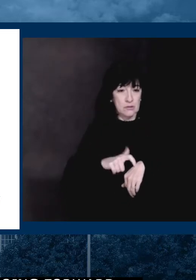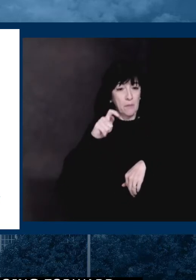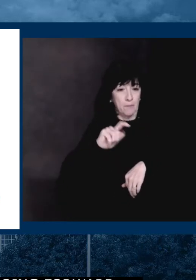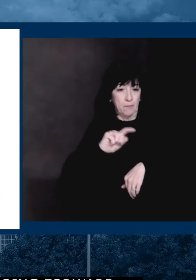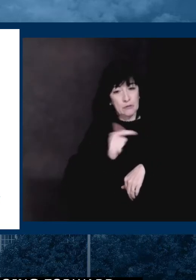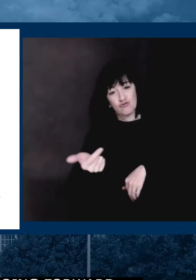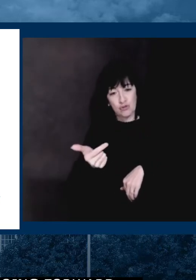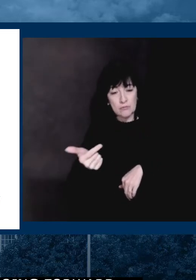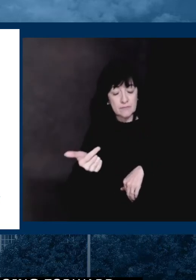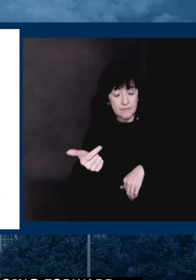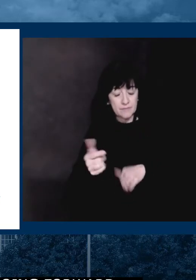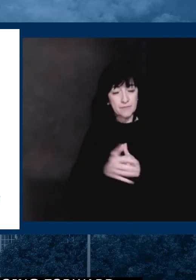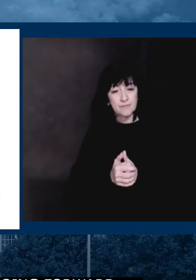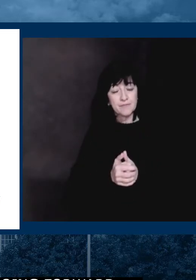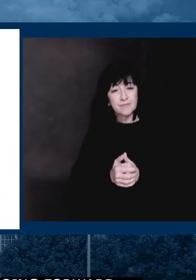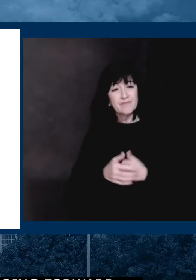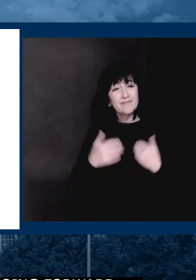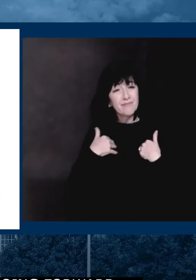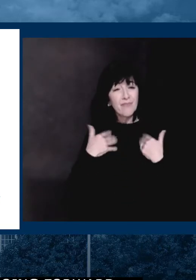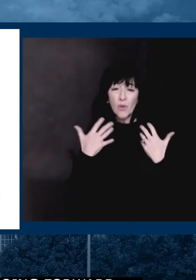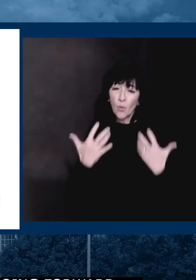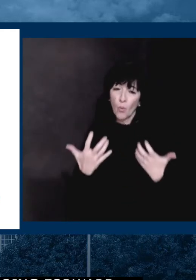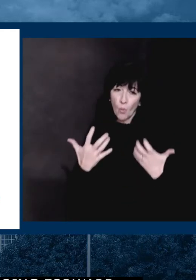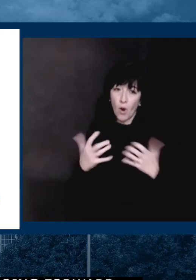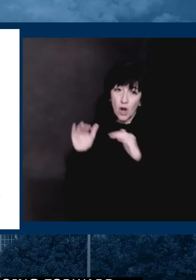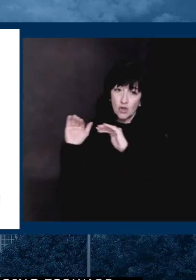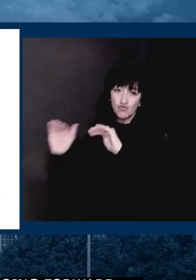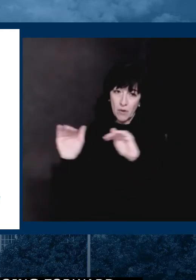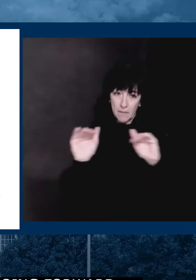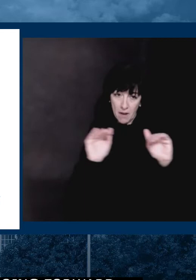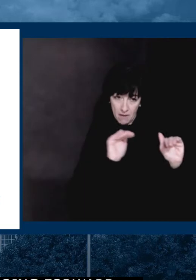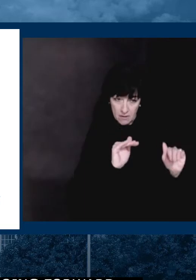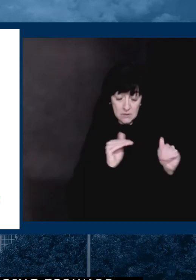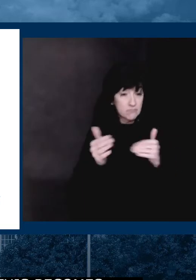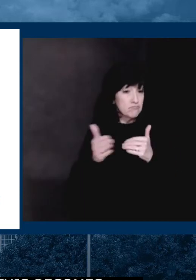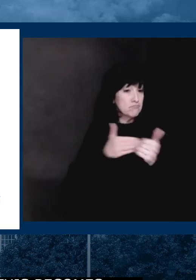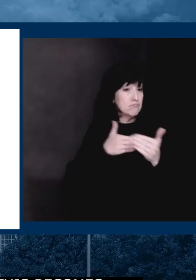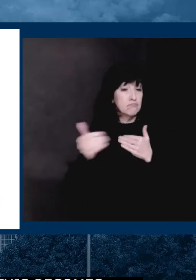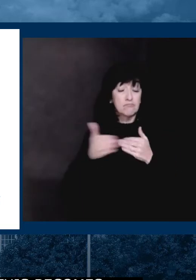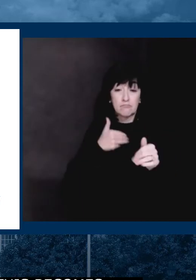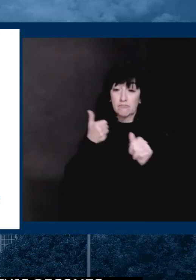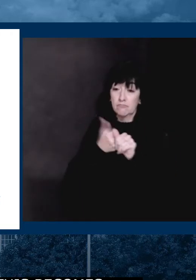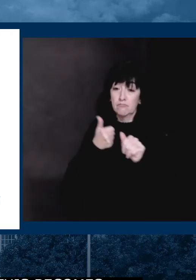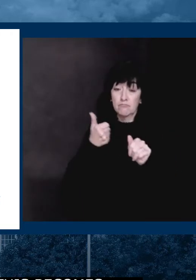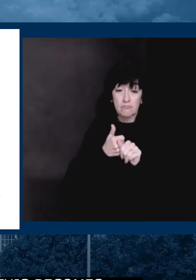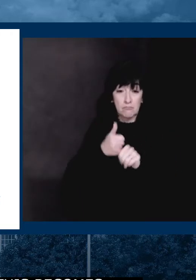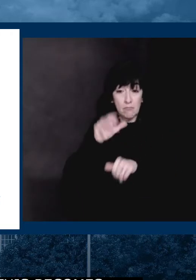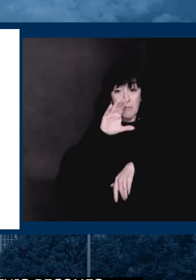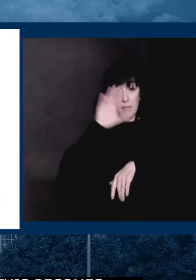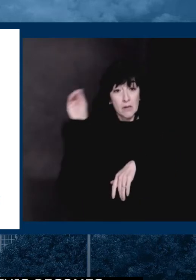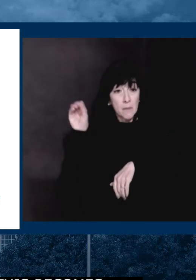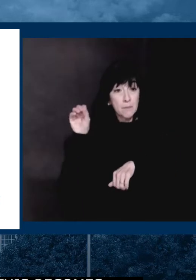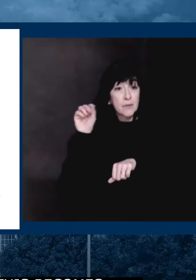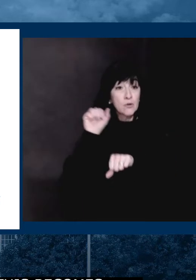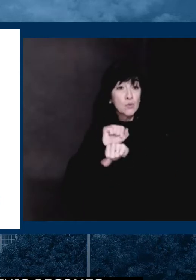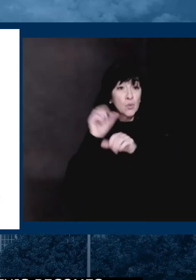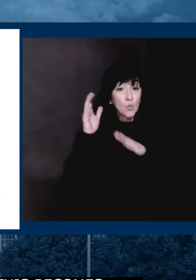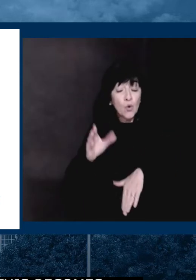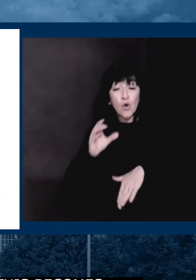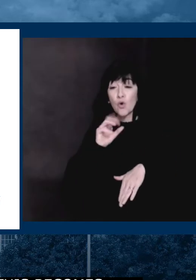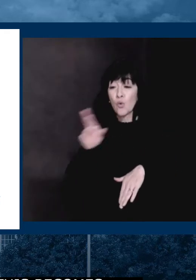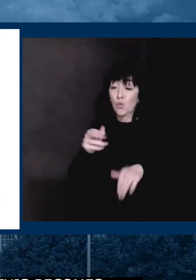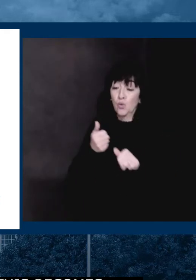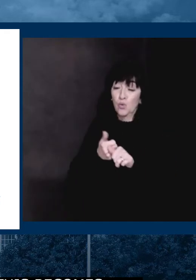remind everyone, whether you're an employer, whether you're a healthcare provider, or a member of the public, that